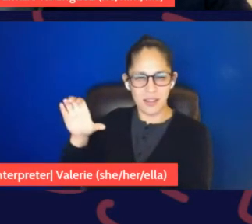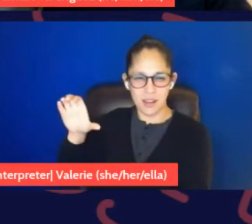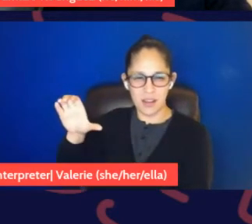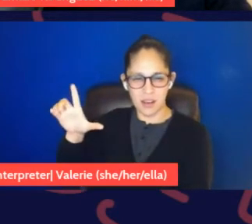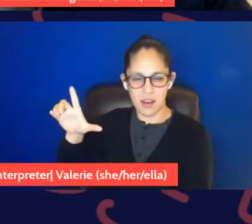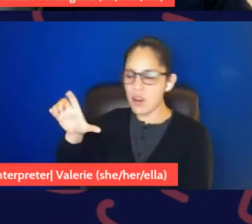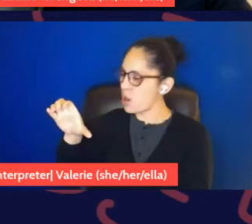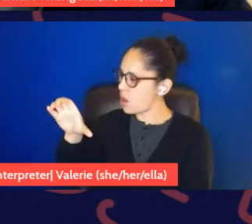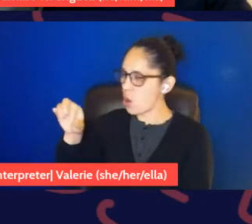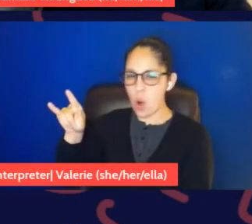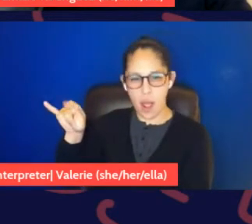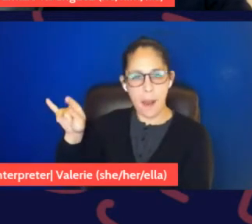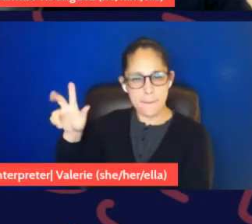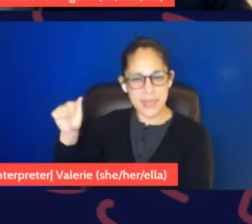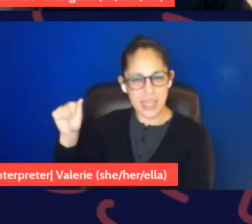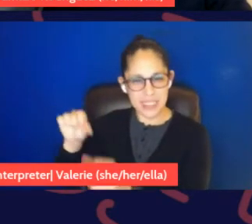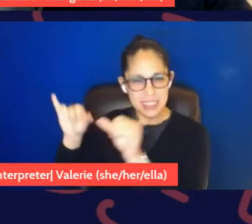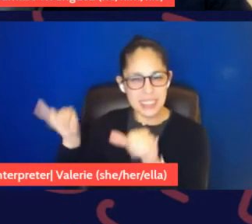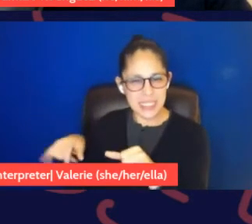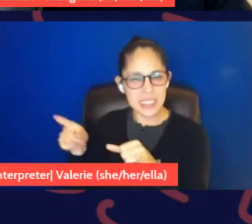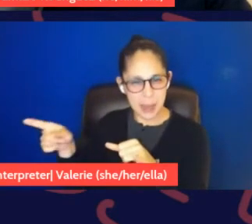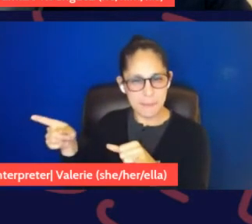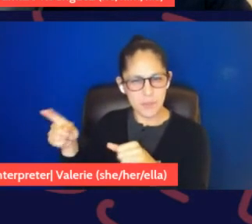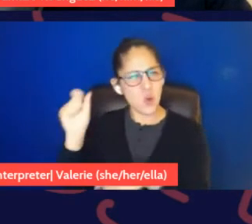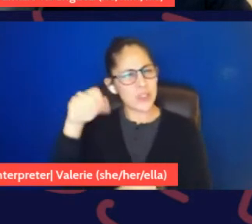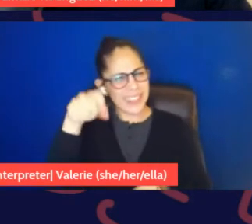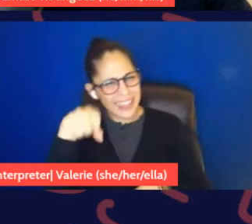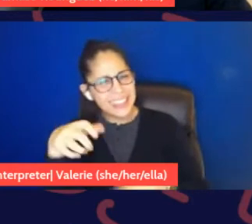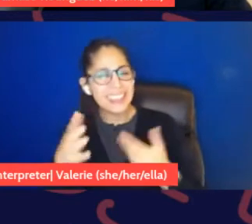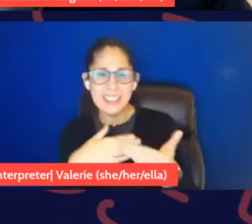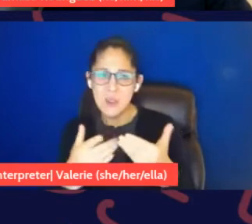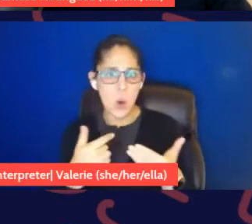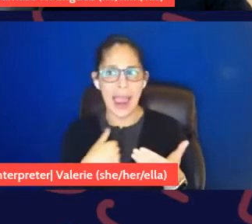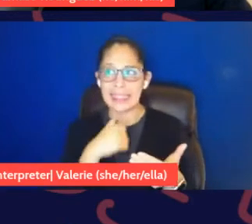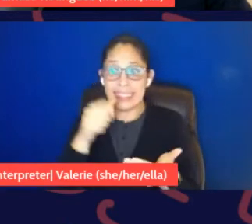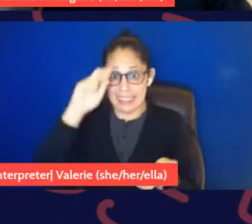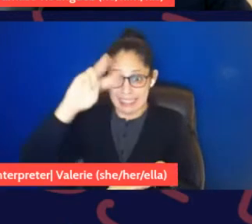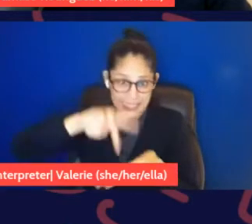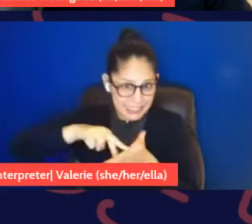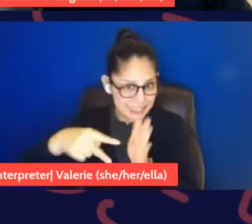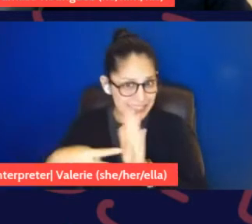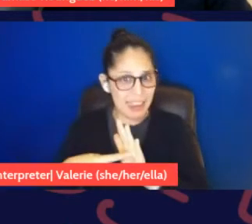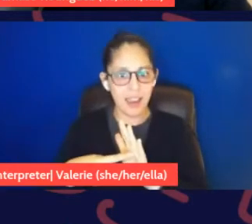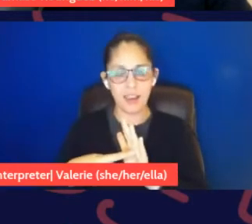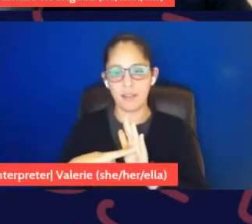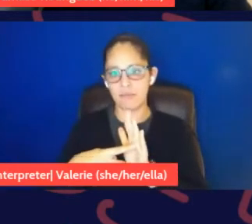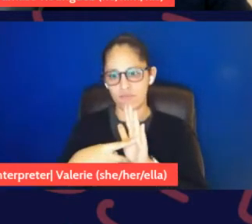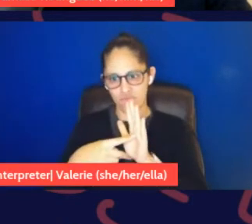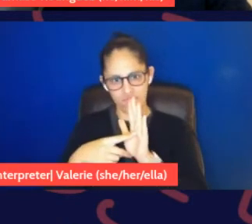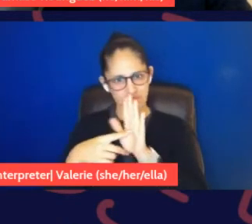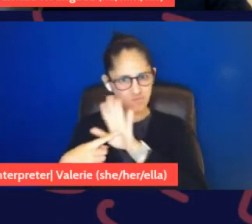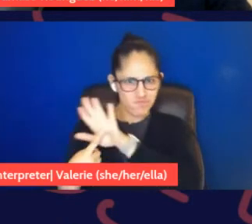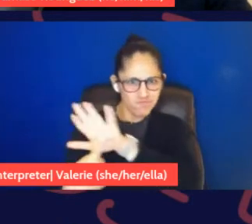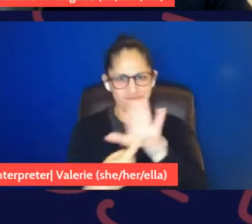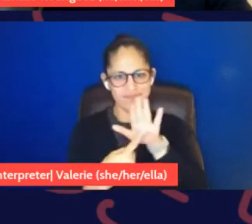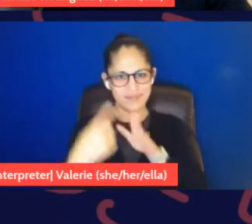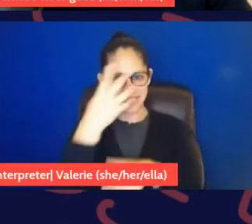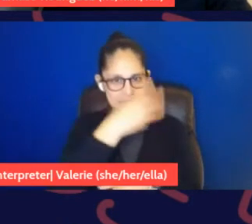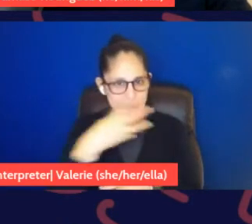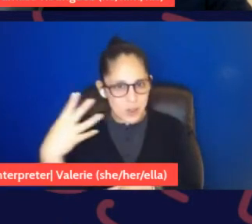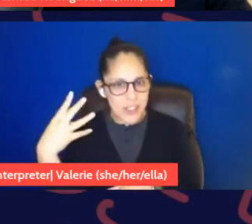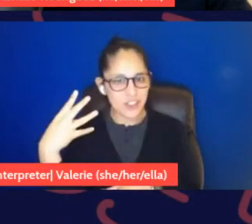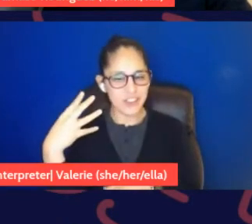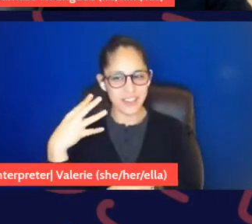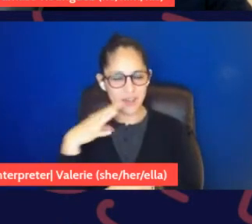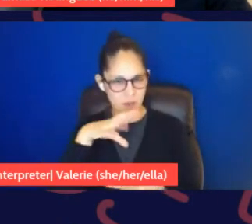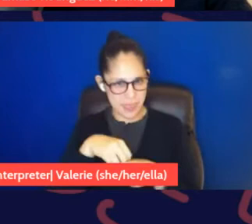yes, even though I didn't purposefully thought about, okay, is immigration going to be part of it? Because we don't